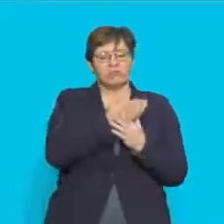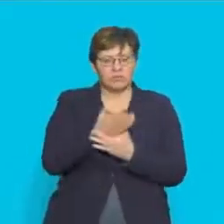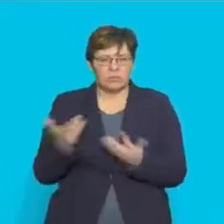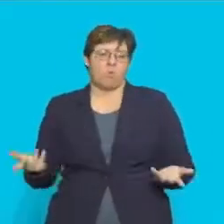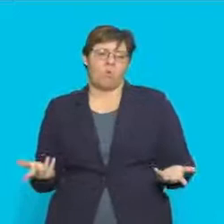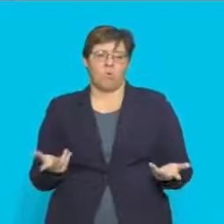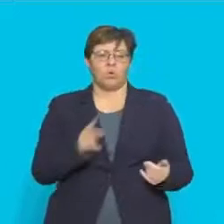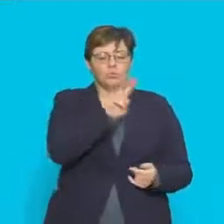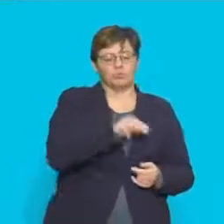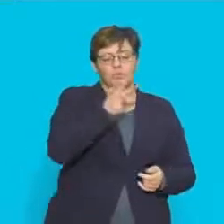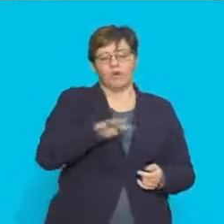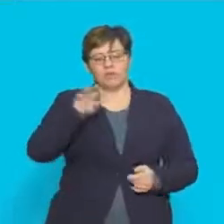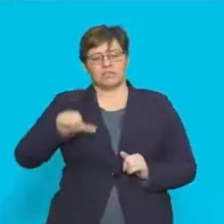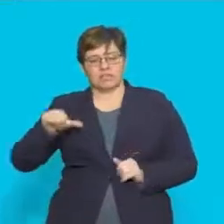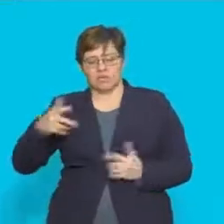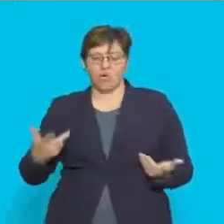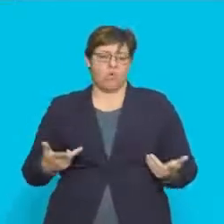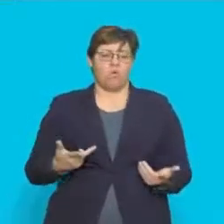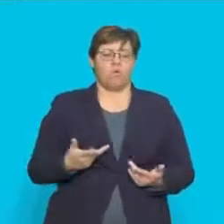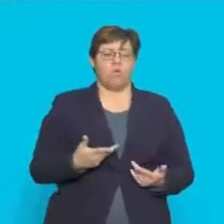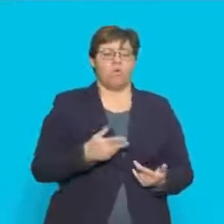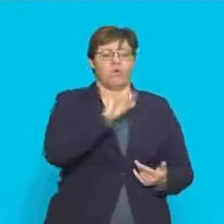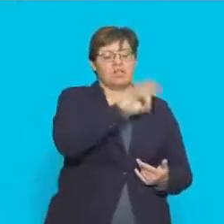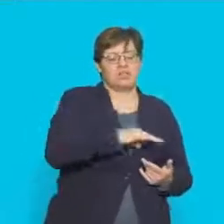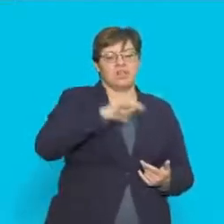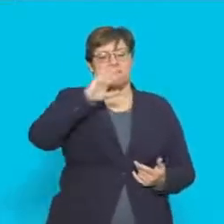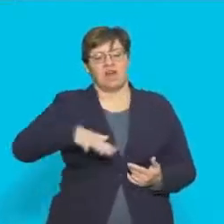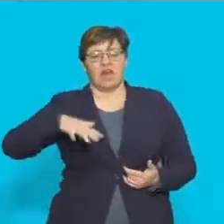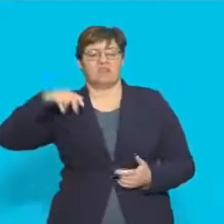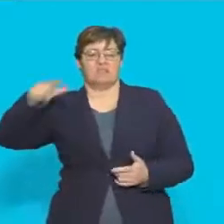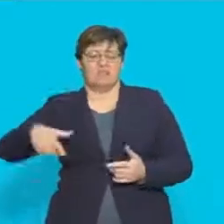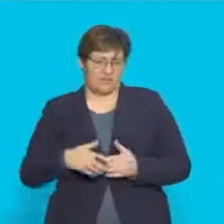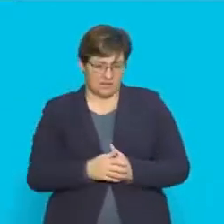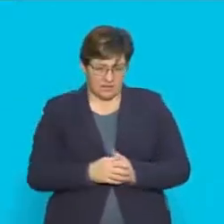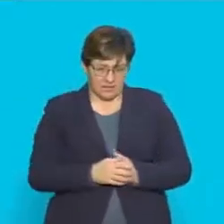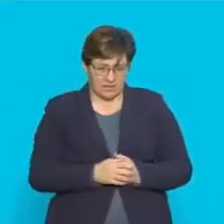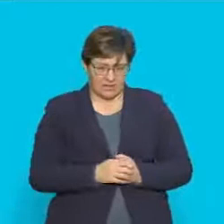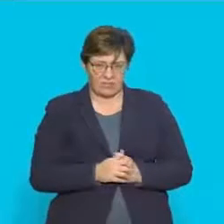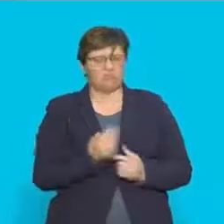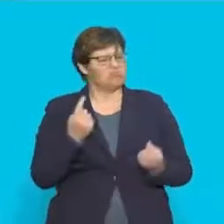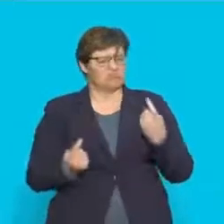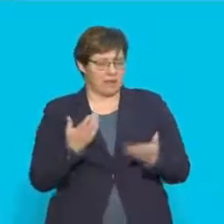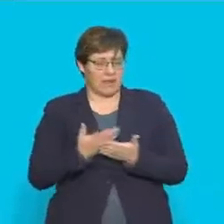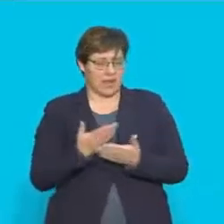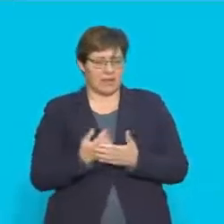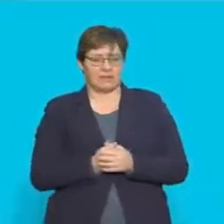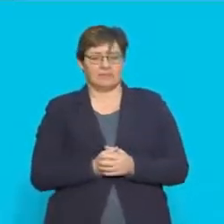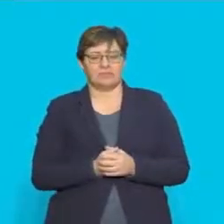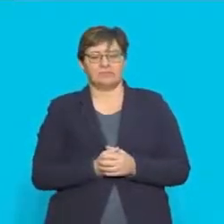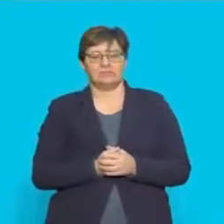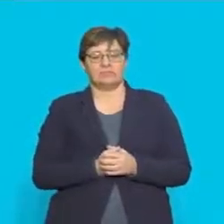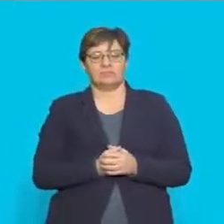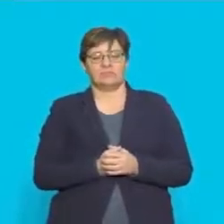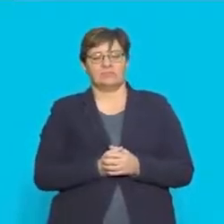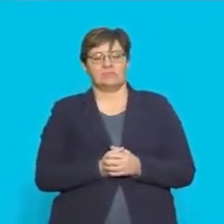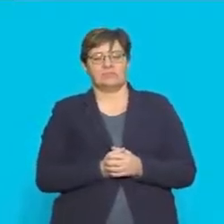be counting them as odd numbers, right? If you're counting in 2s, you know that's even numbers,